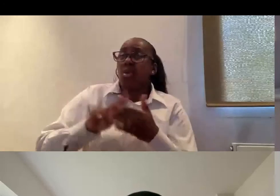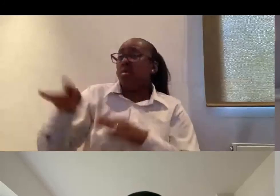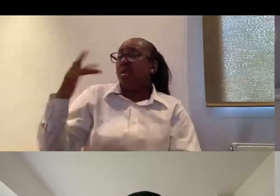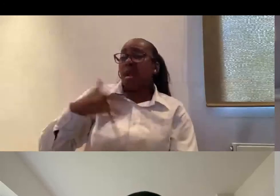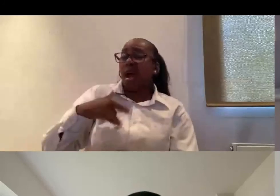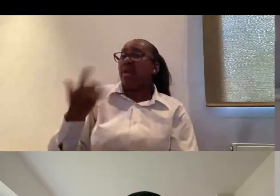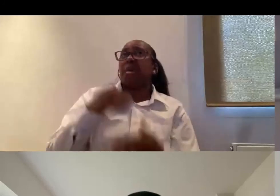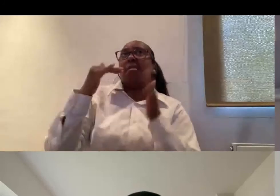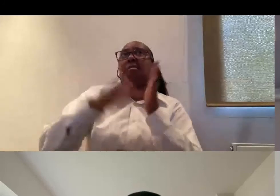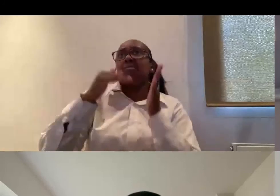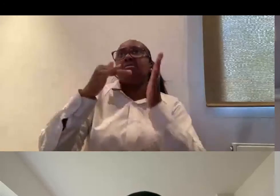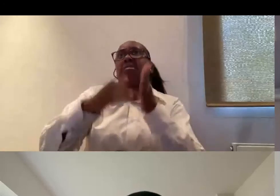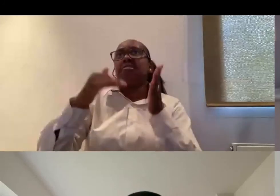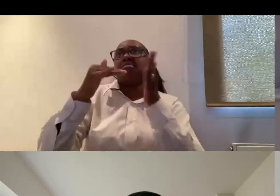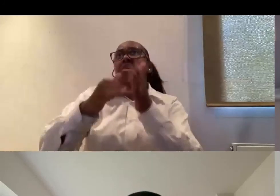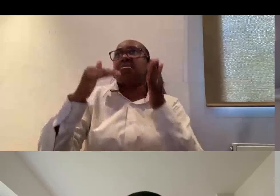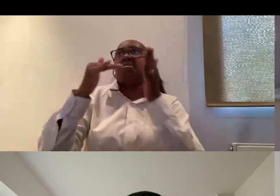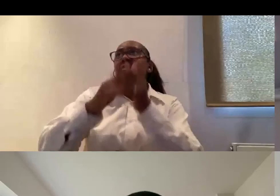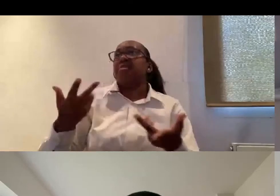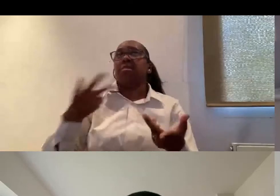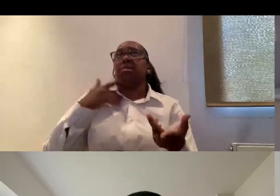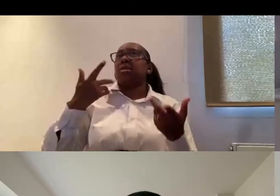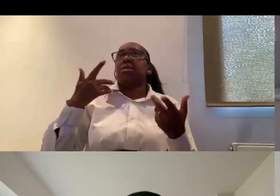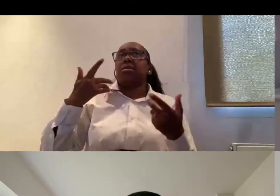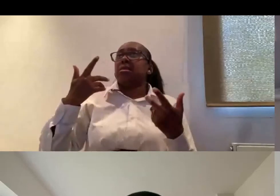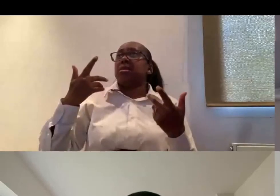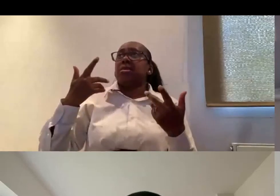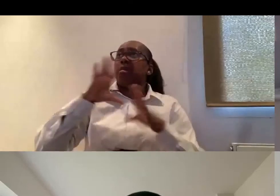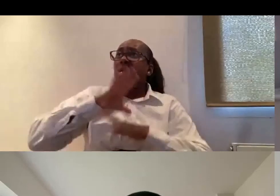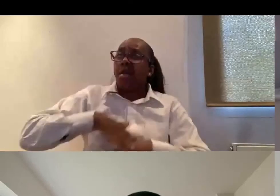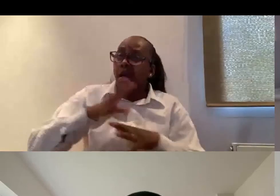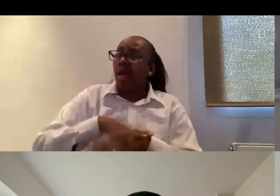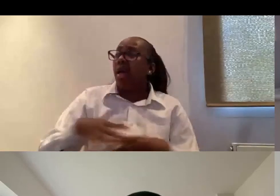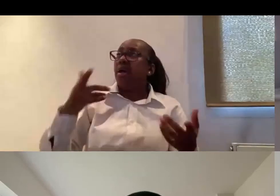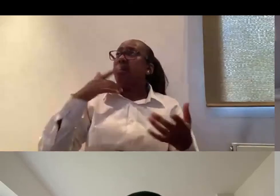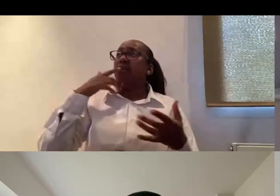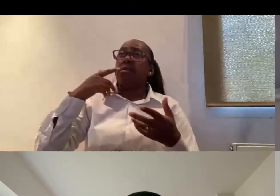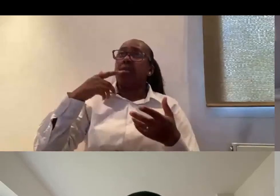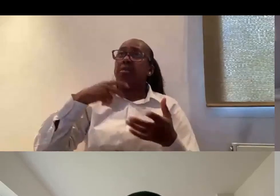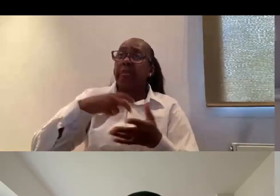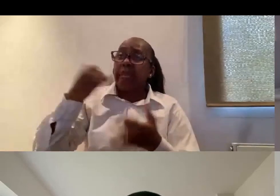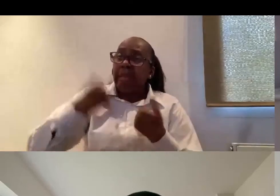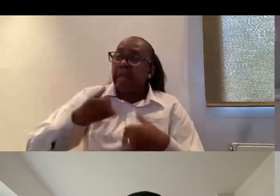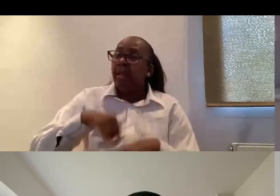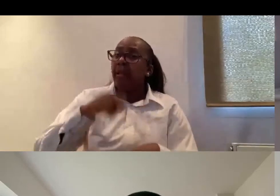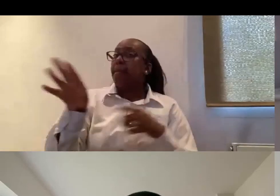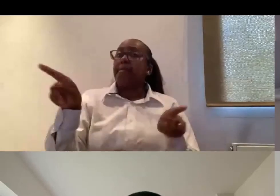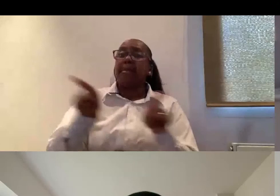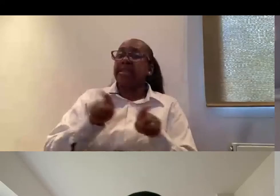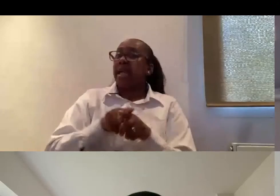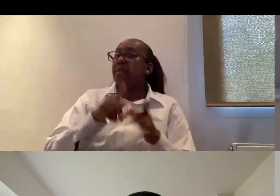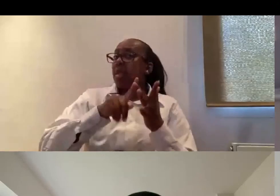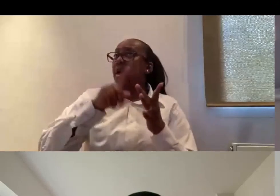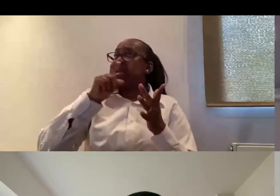they've spent months not being able to live their normal life. And for anybody who's been admitted to intensive care, it's an